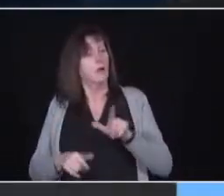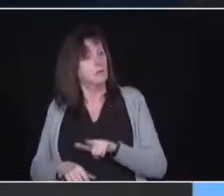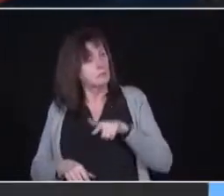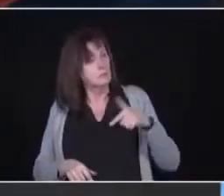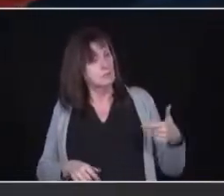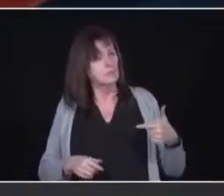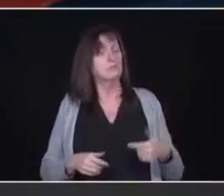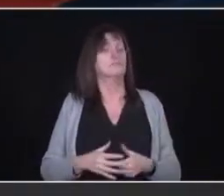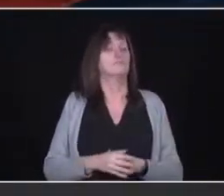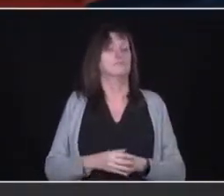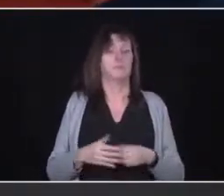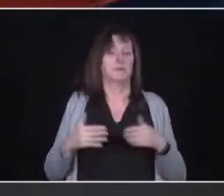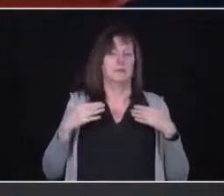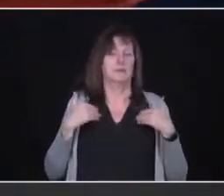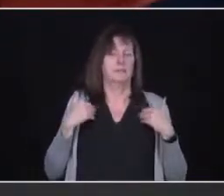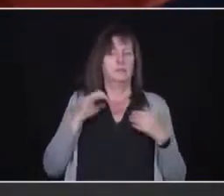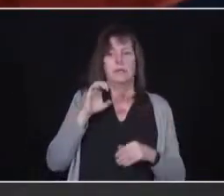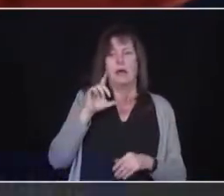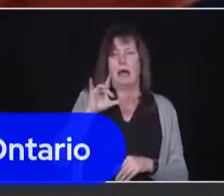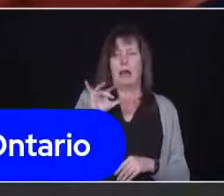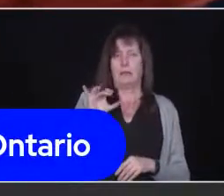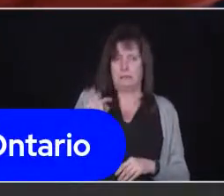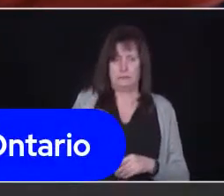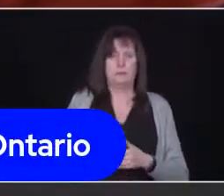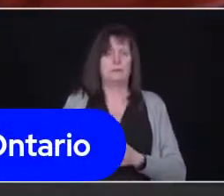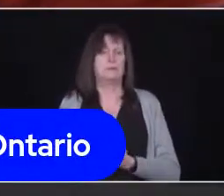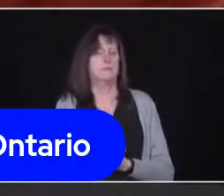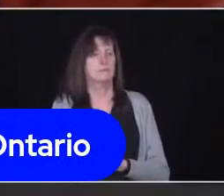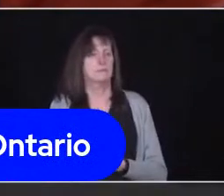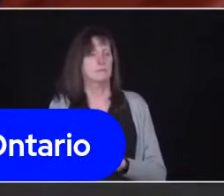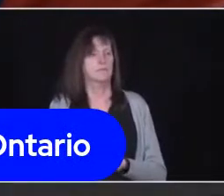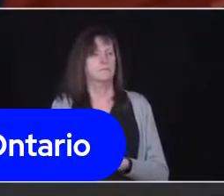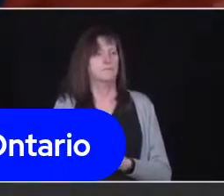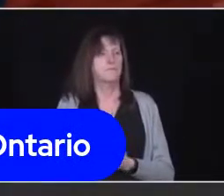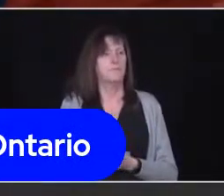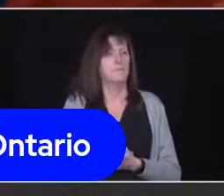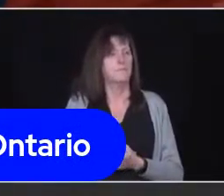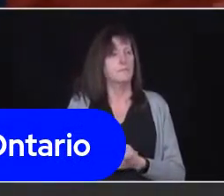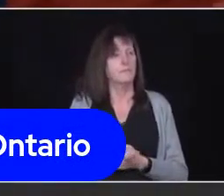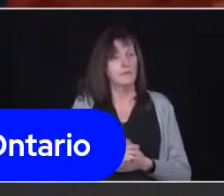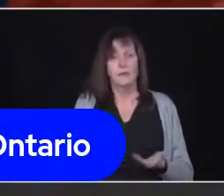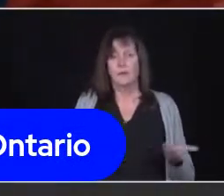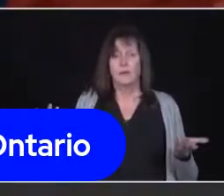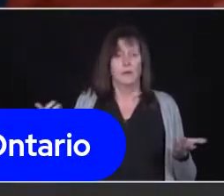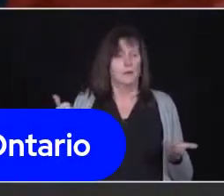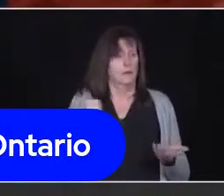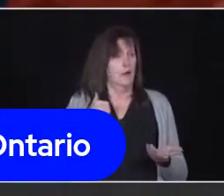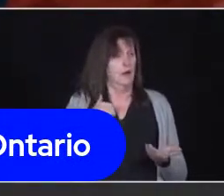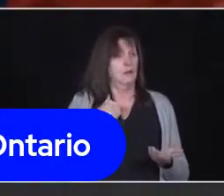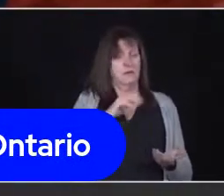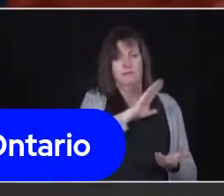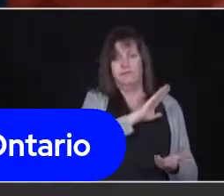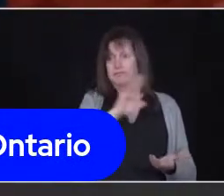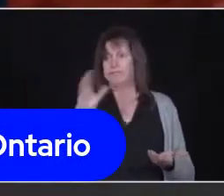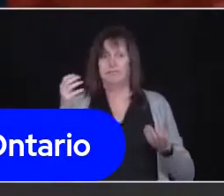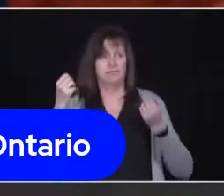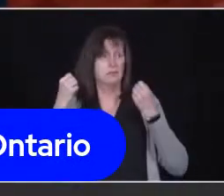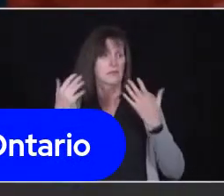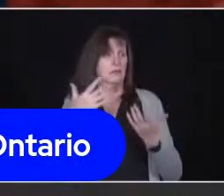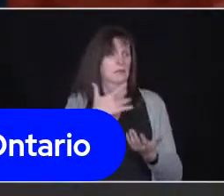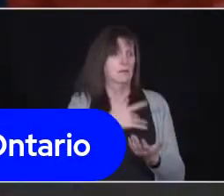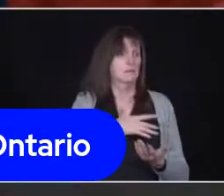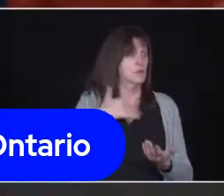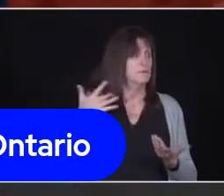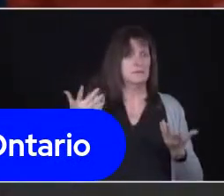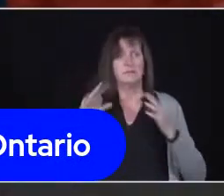Thank you, Premier. Like many provinces across Canada and jurisdictions around the world, Ontario is in the midst of the third wave